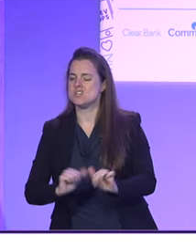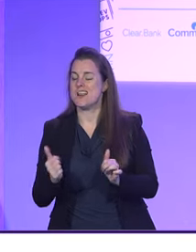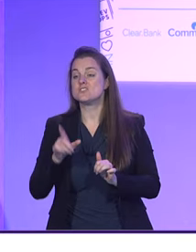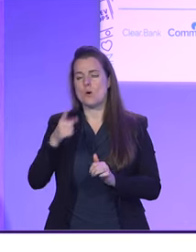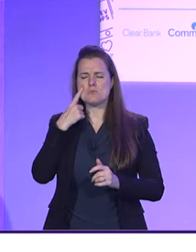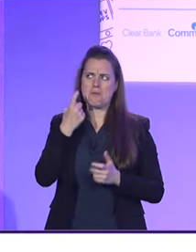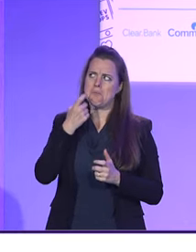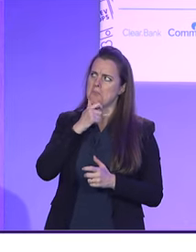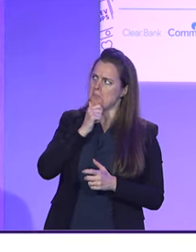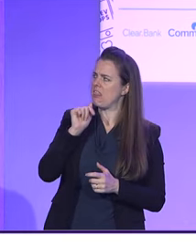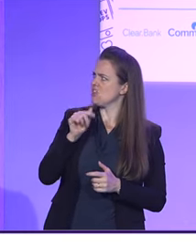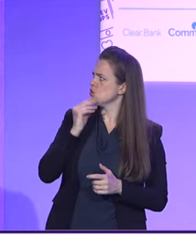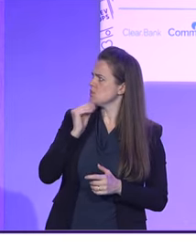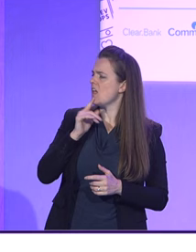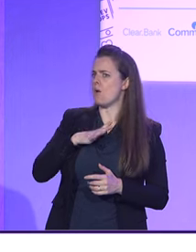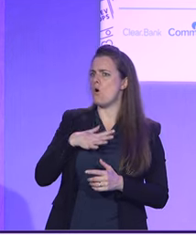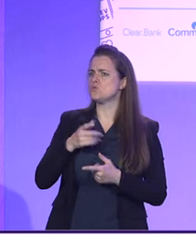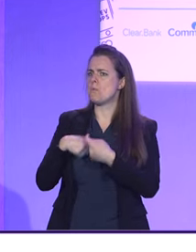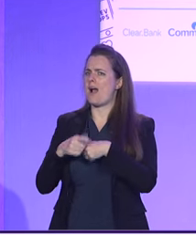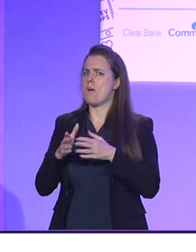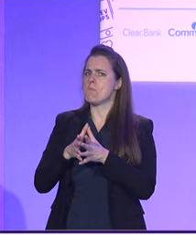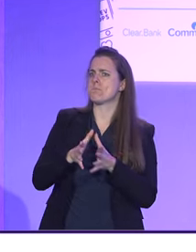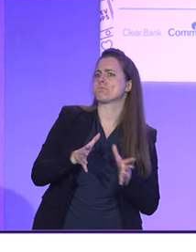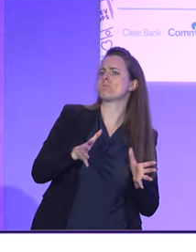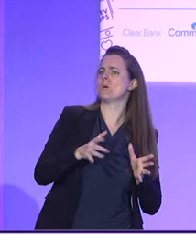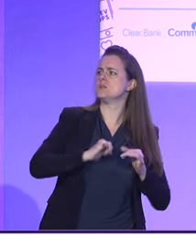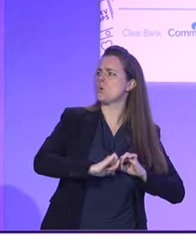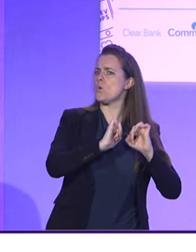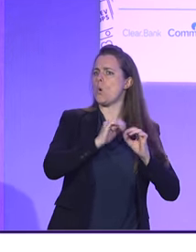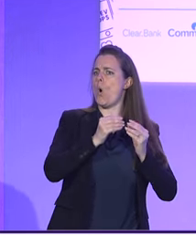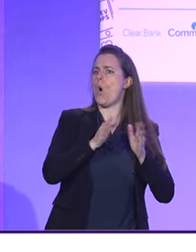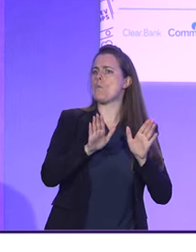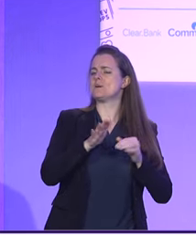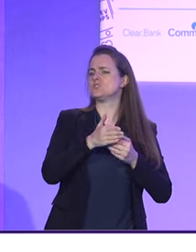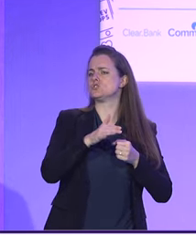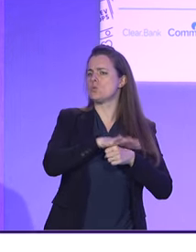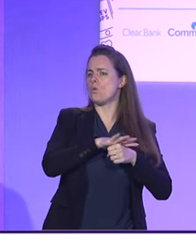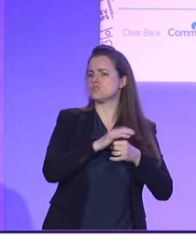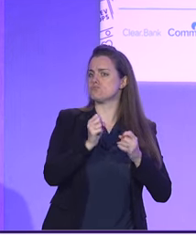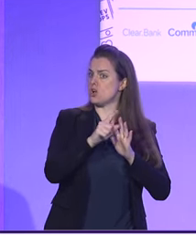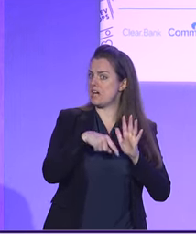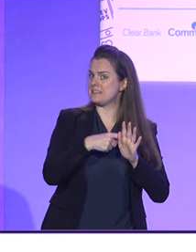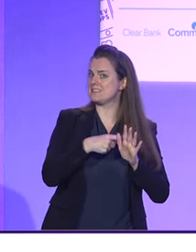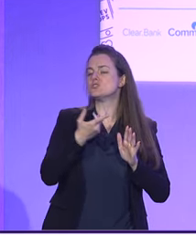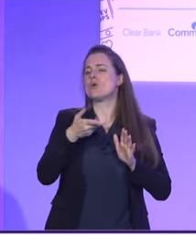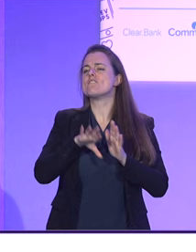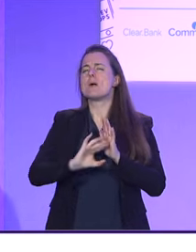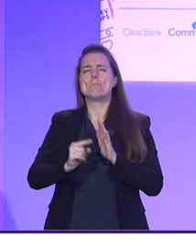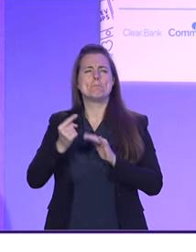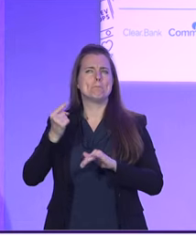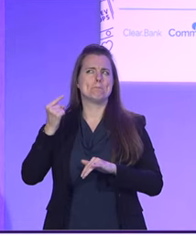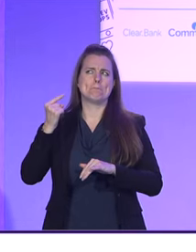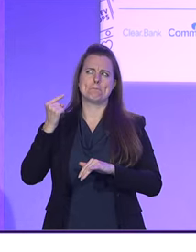is really useful, so I want to spin it out as its own open source project. And since about, I think really about